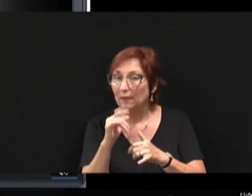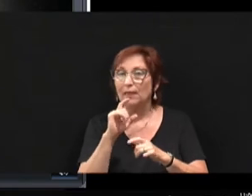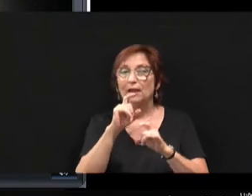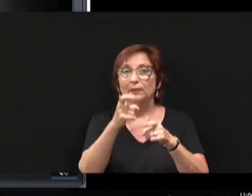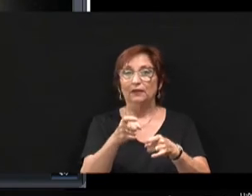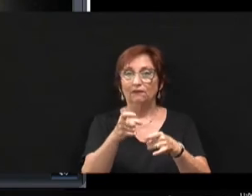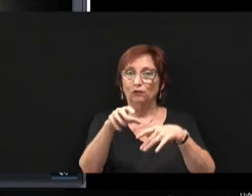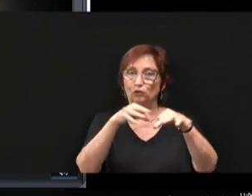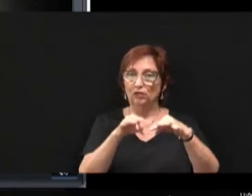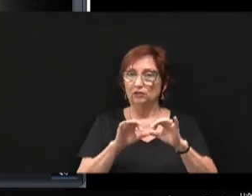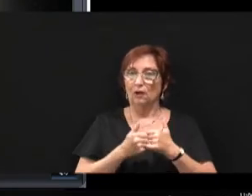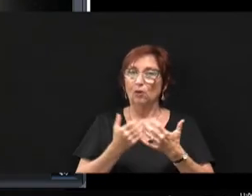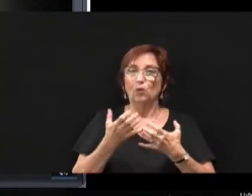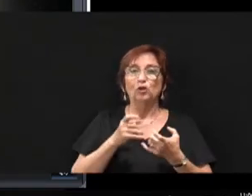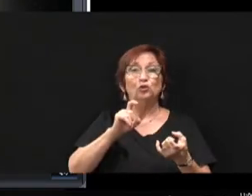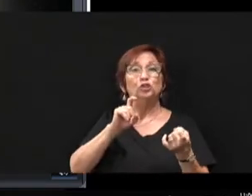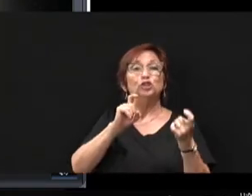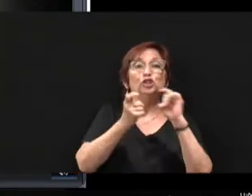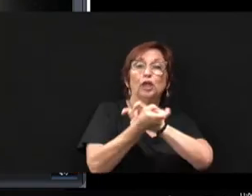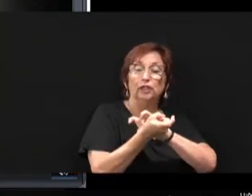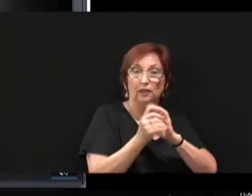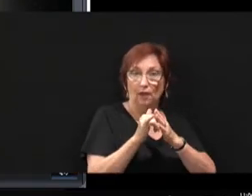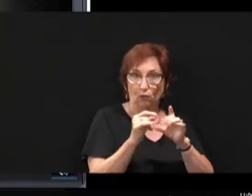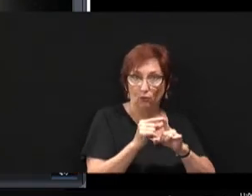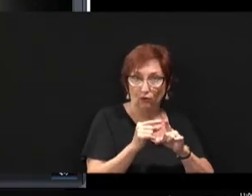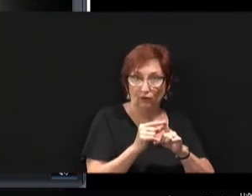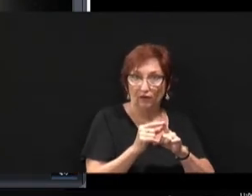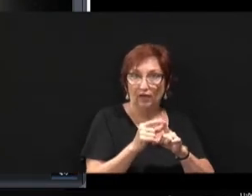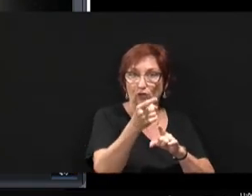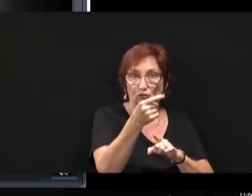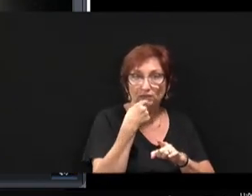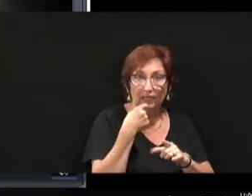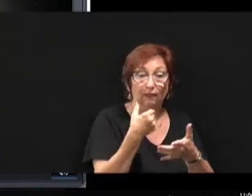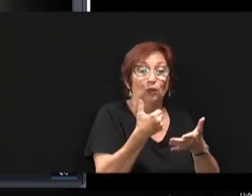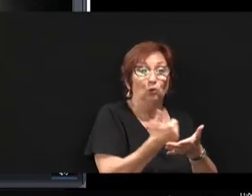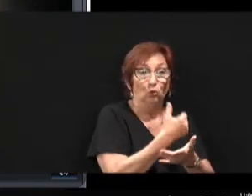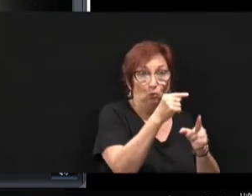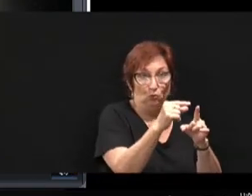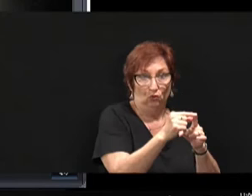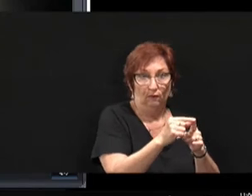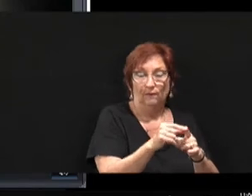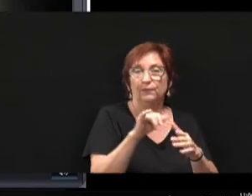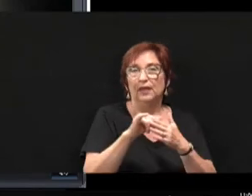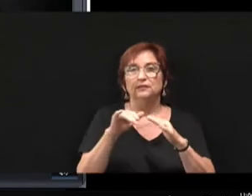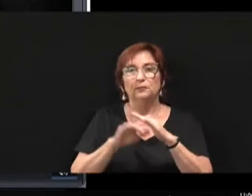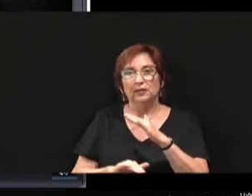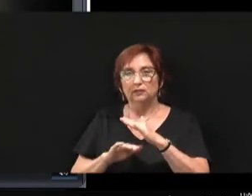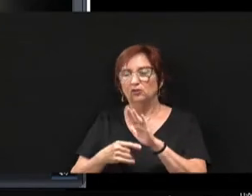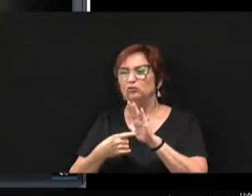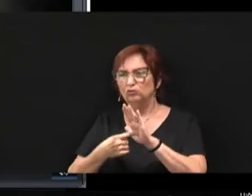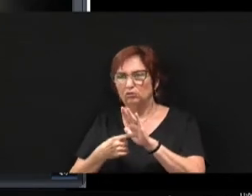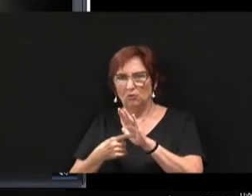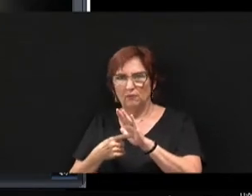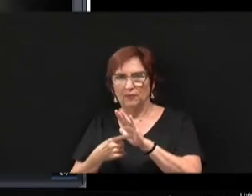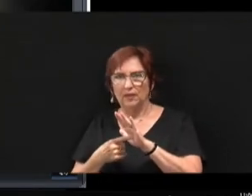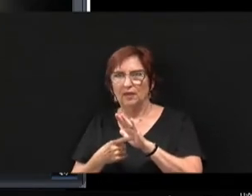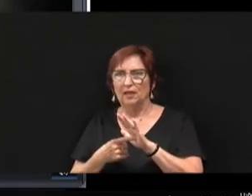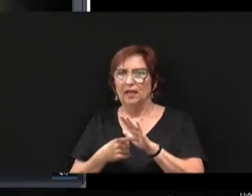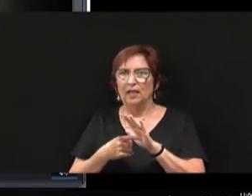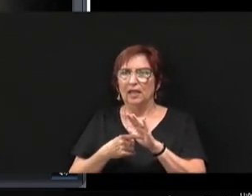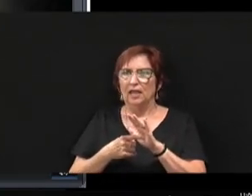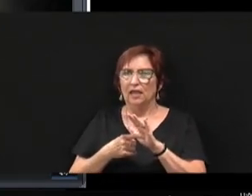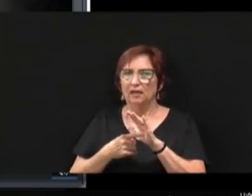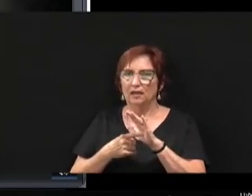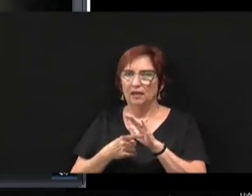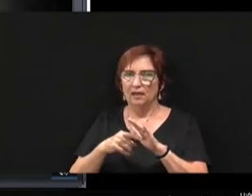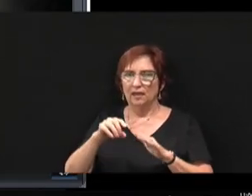I'd like you to change the word. Please say the new word. So this is basically, and you give them a demonstration, say slip, class,